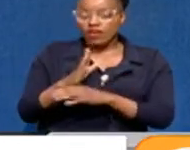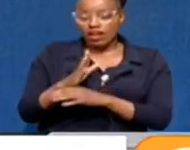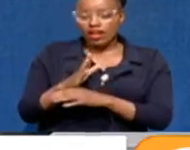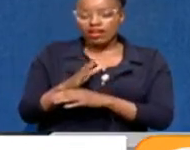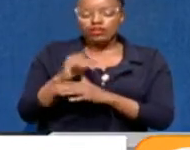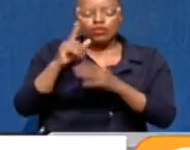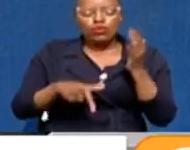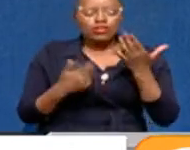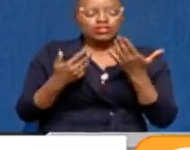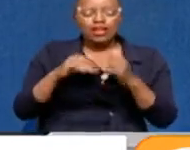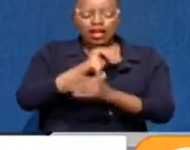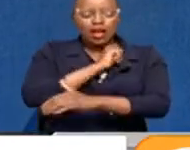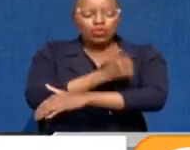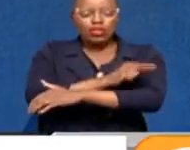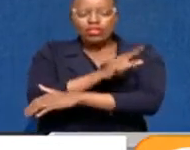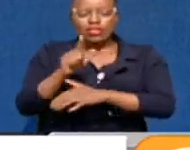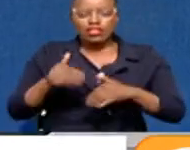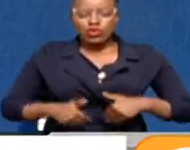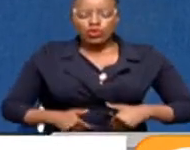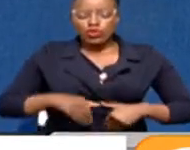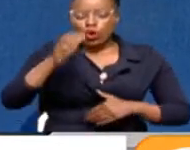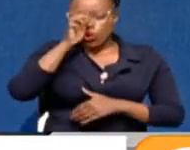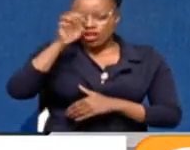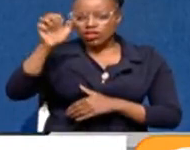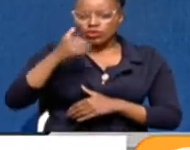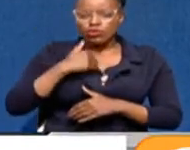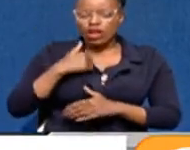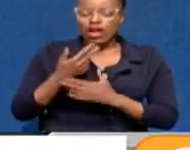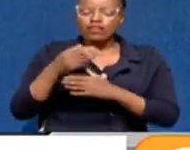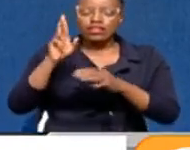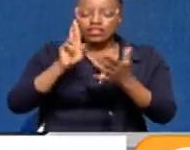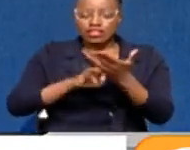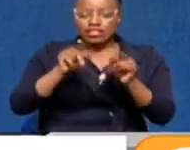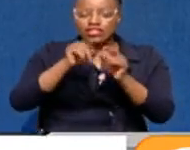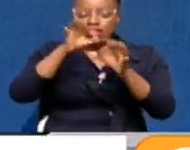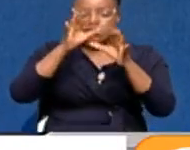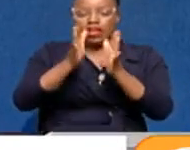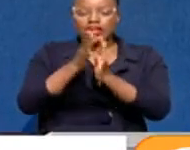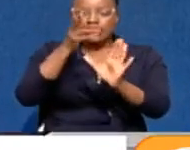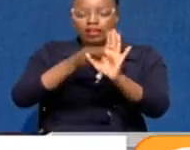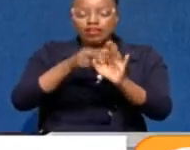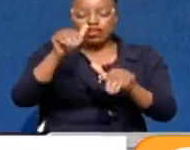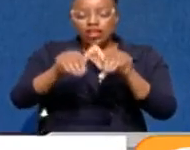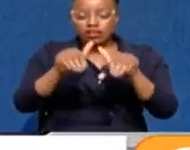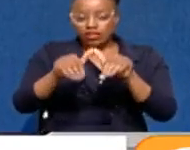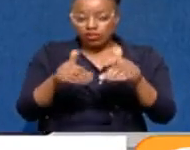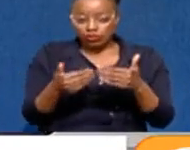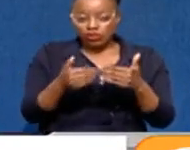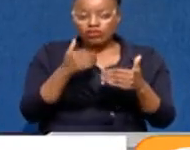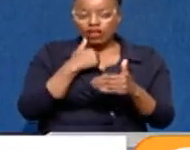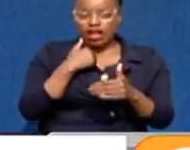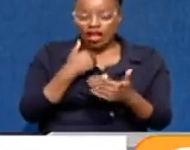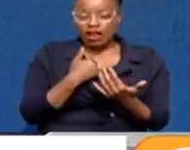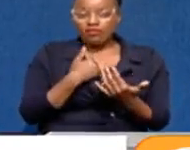So what moral authority will these young people who ignored calls to register as voters and participate in electing leaders in August